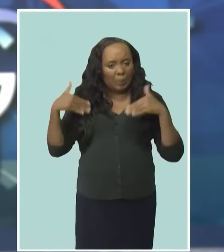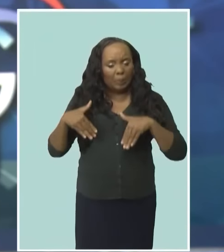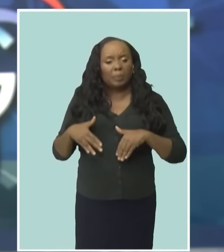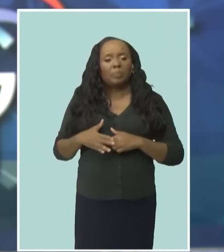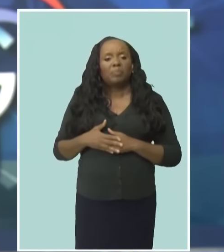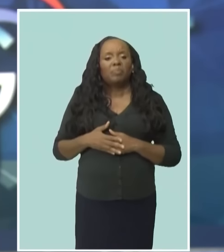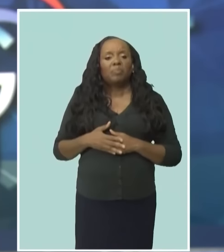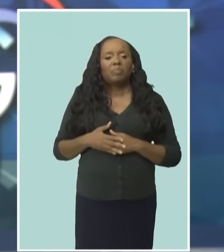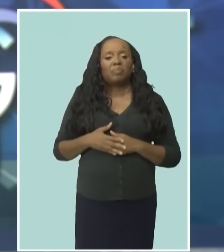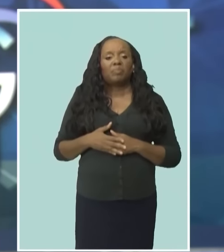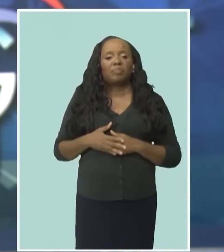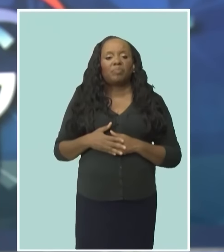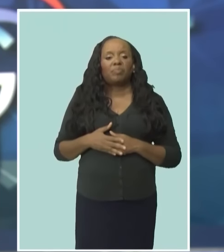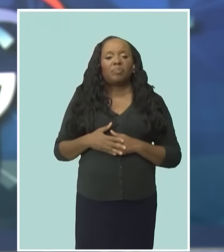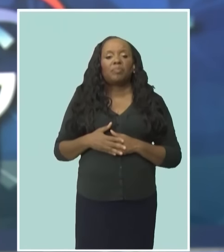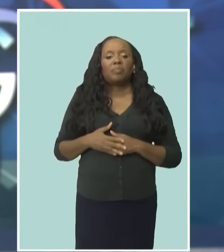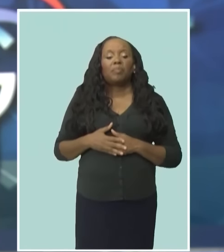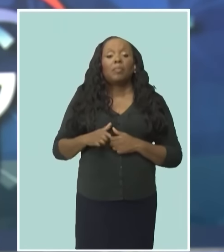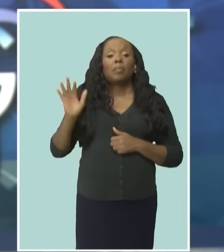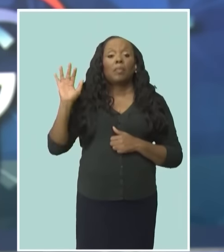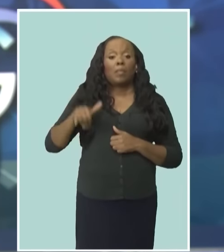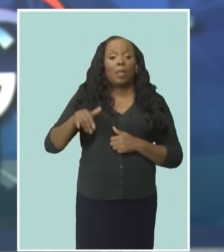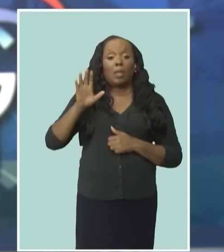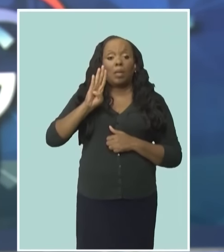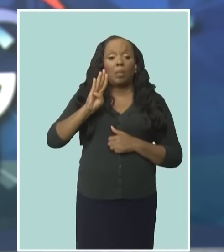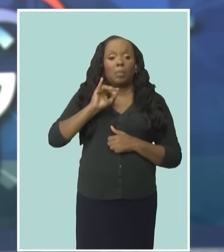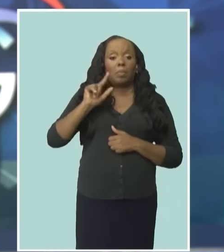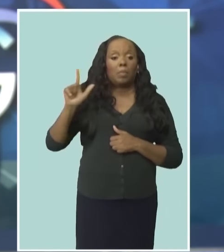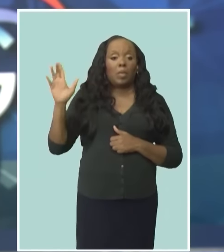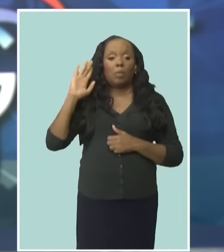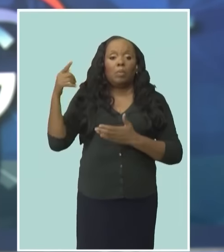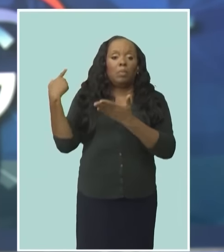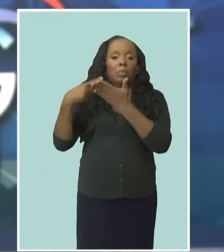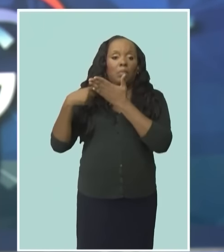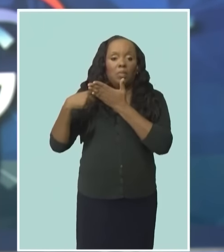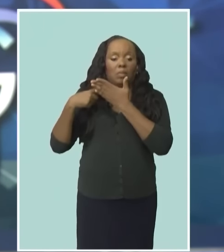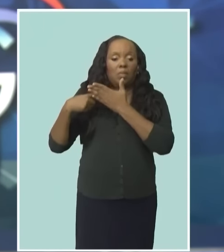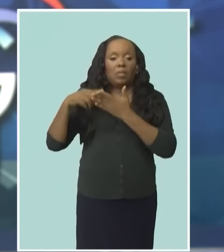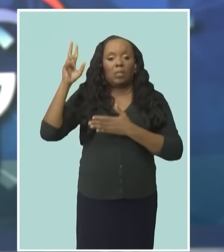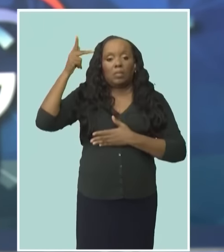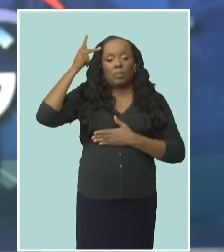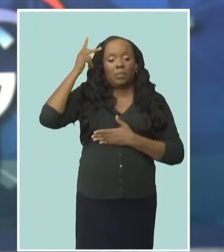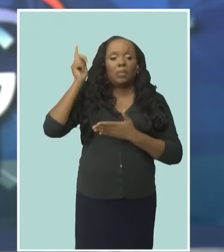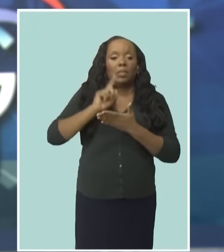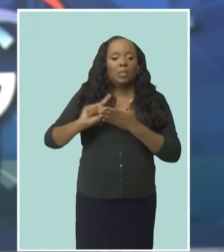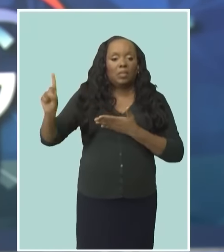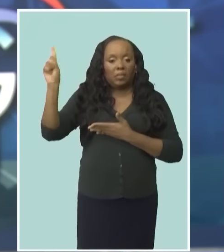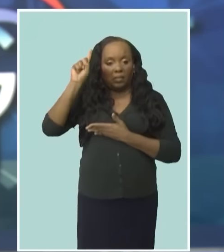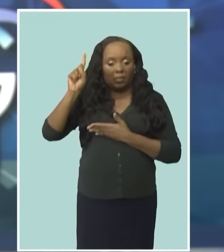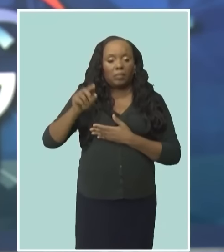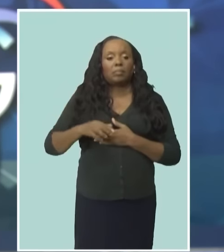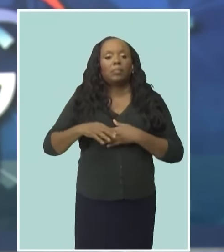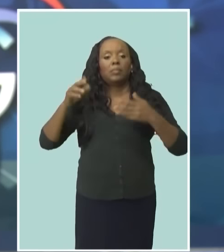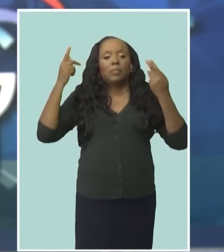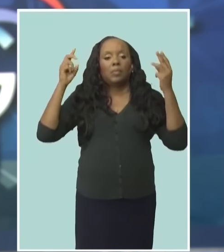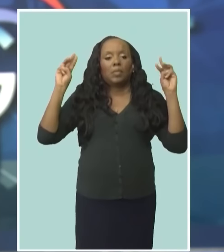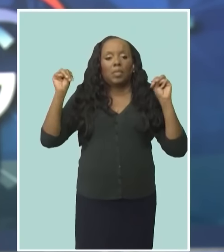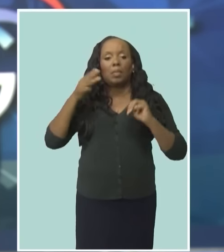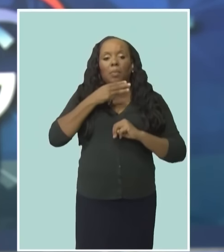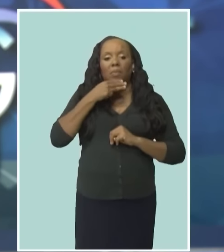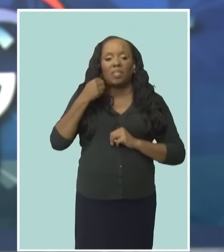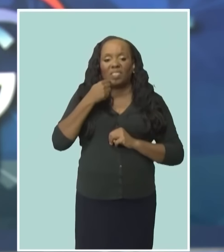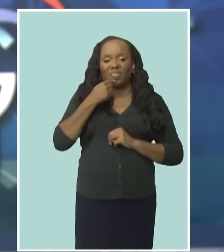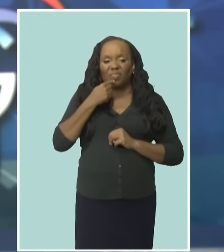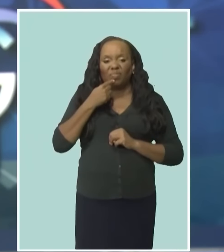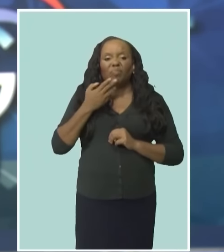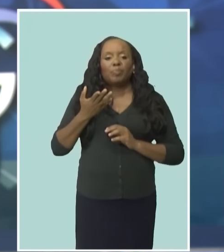The Caribbean Community Free Movement of Nationals Bill will be debated in Parliament next week. PM Motley is making it clear the bill